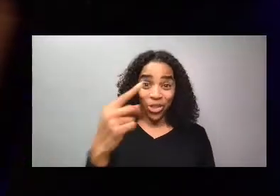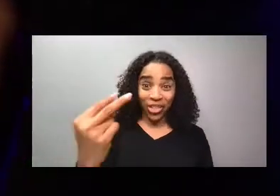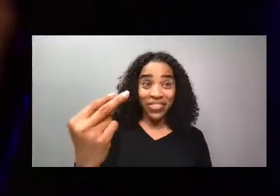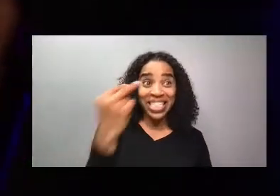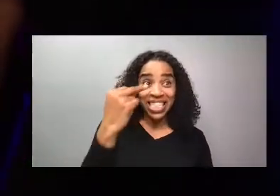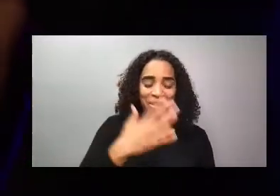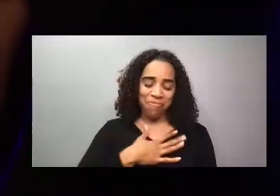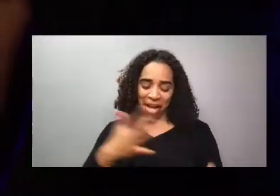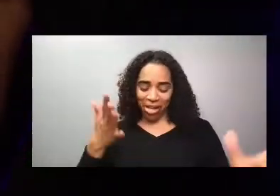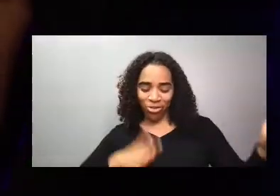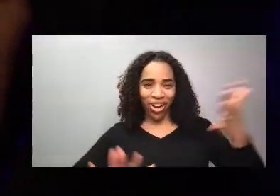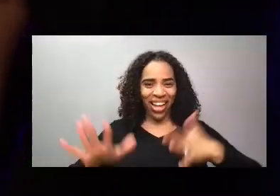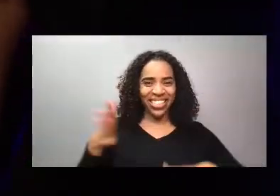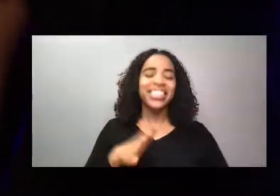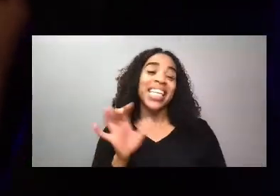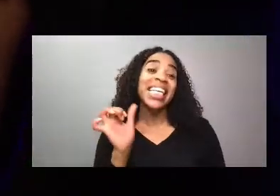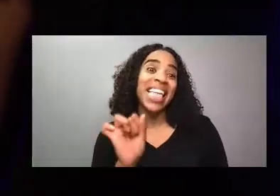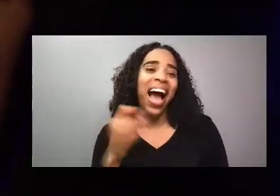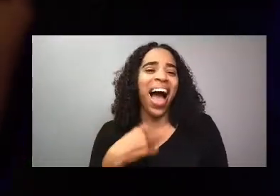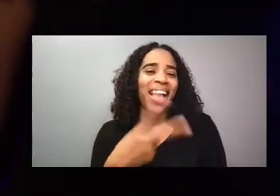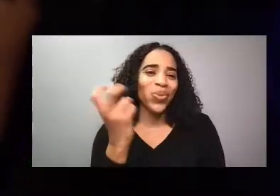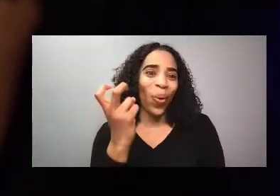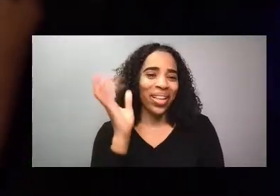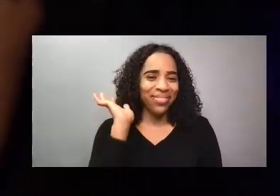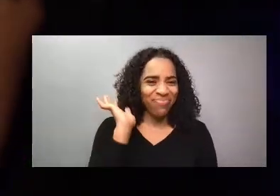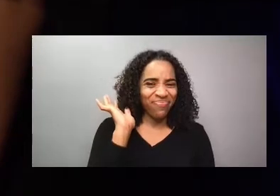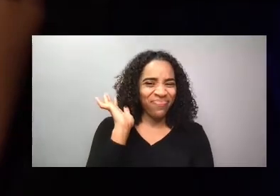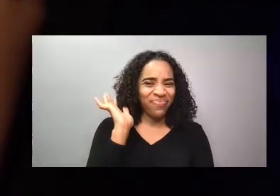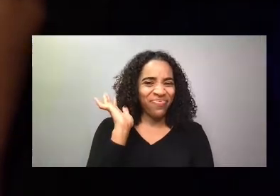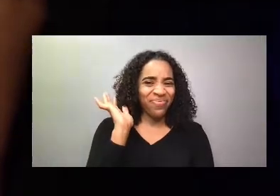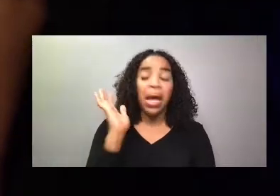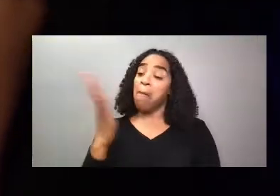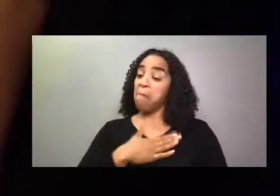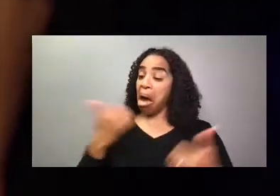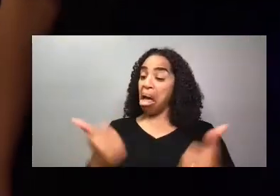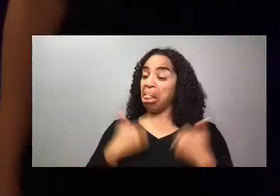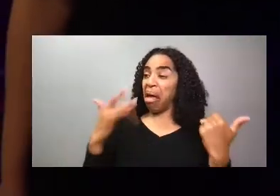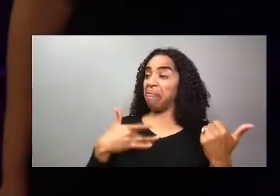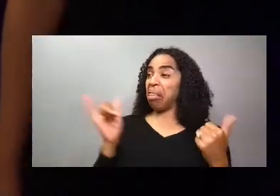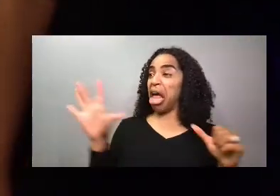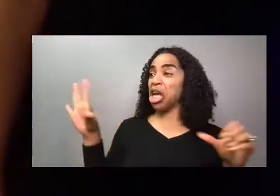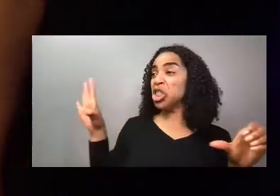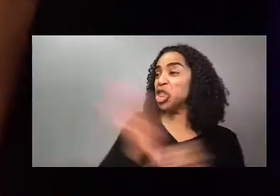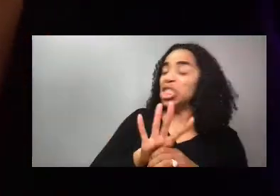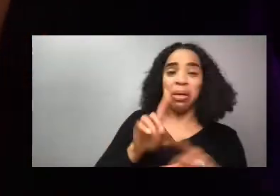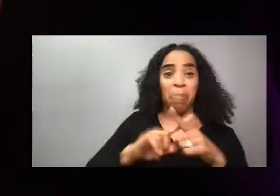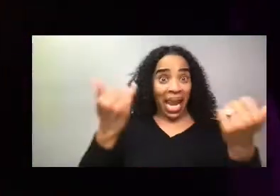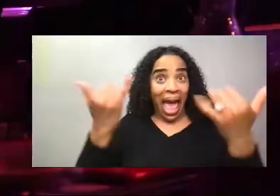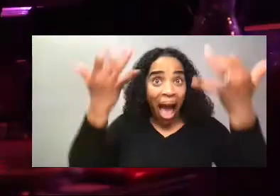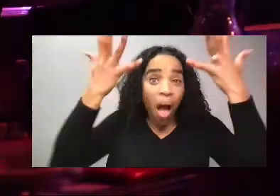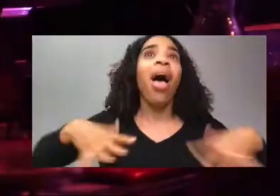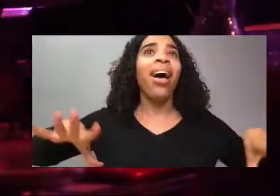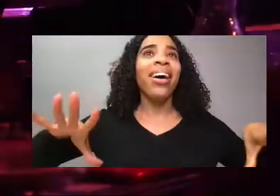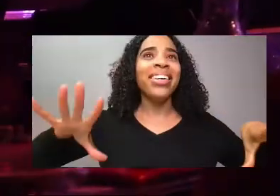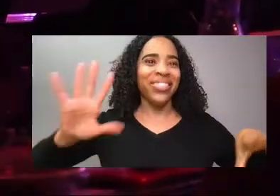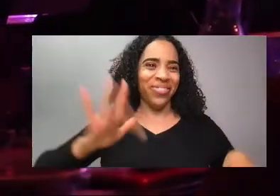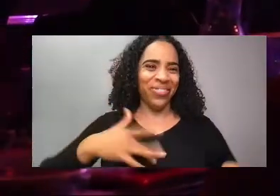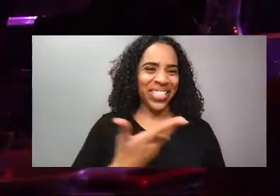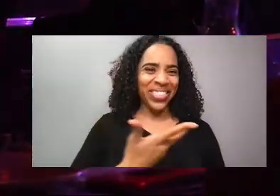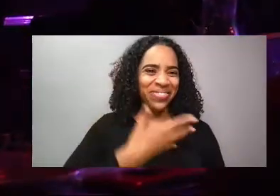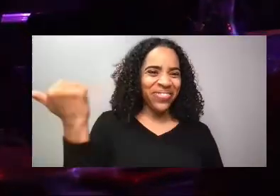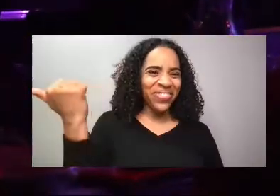wore. Yeah, I stole it. It made my shitty life better. When